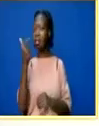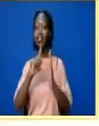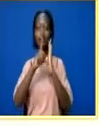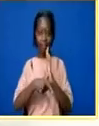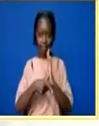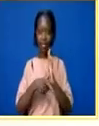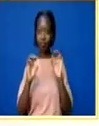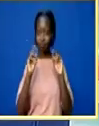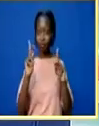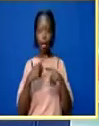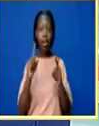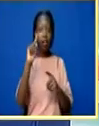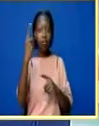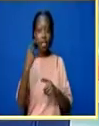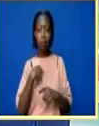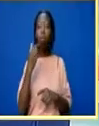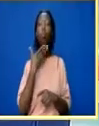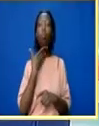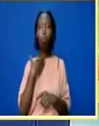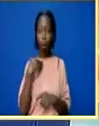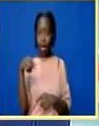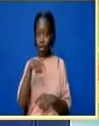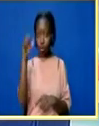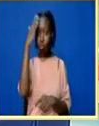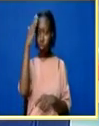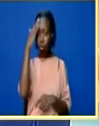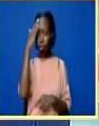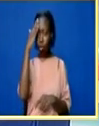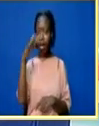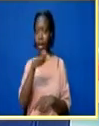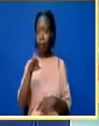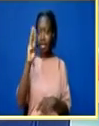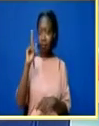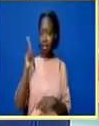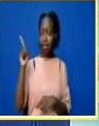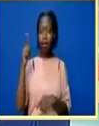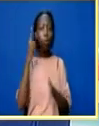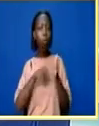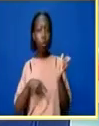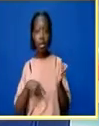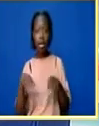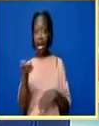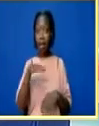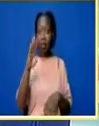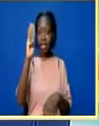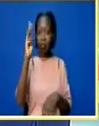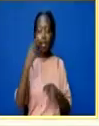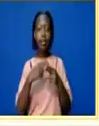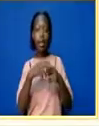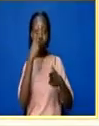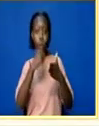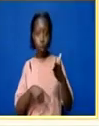on. Okay. But first I want to know, what do we call this point B? That place, mm-hmm. we call it